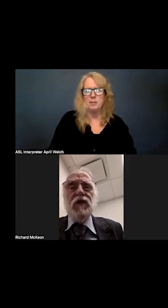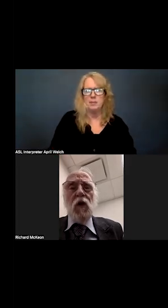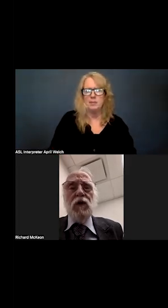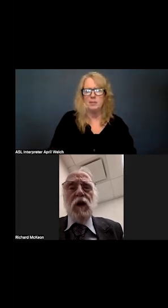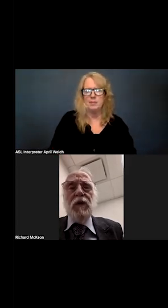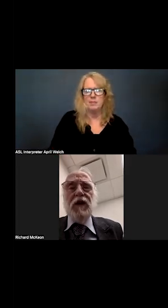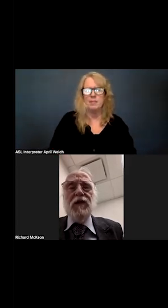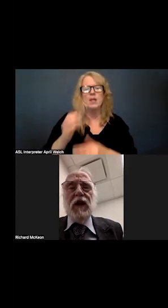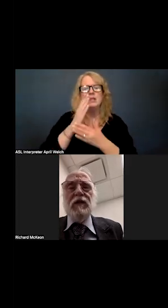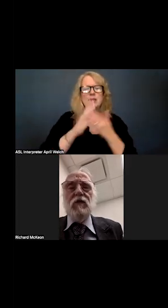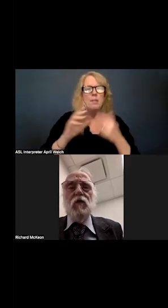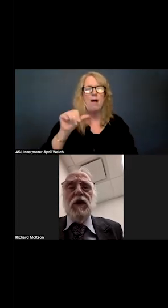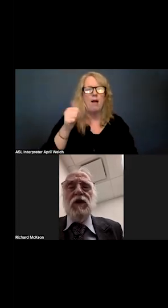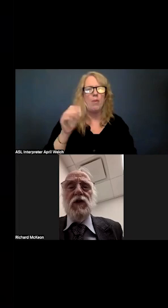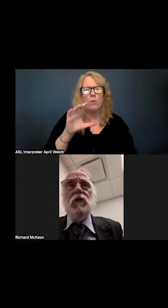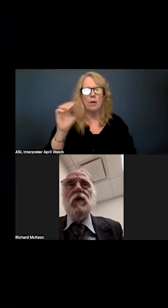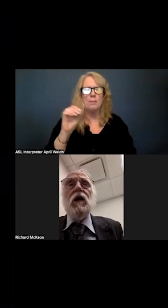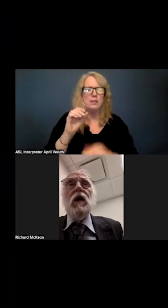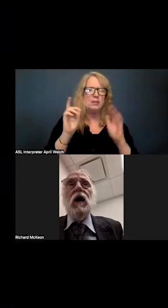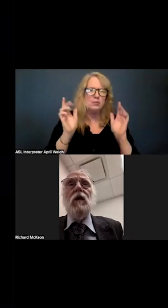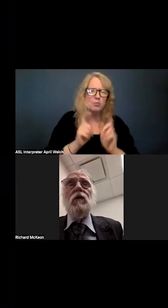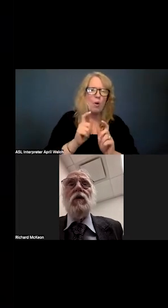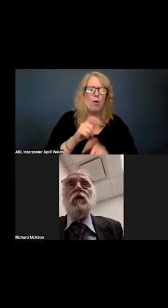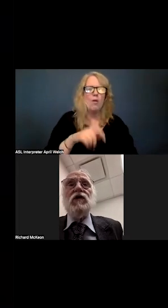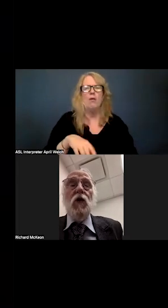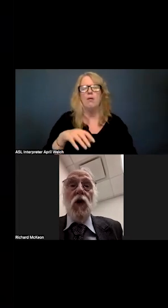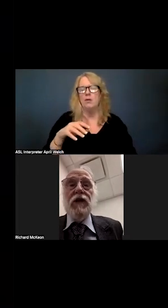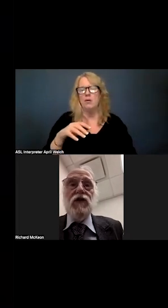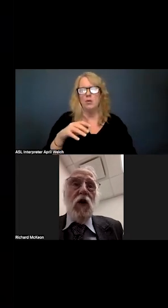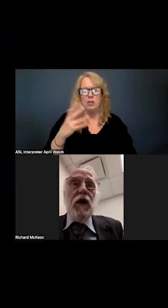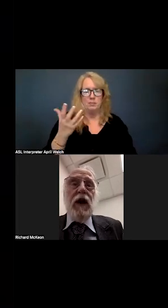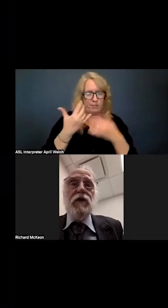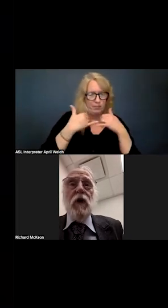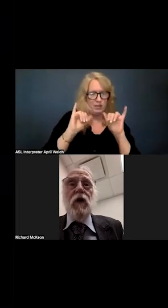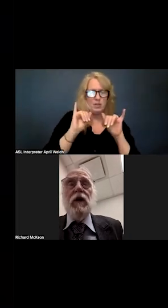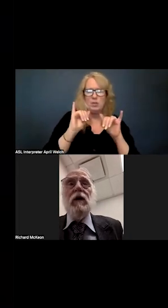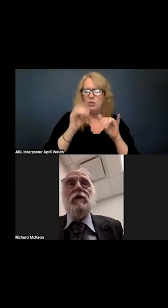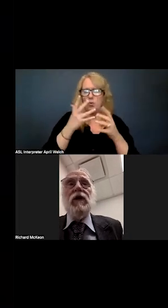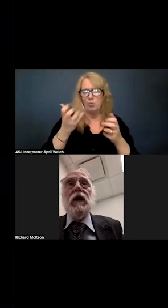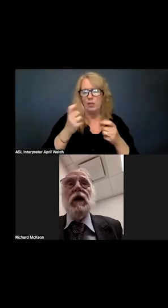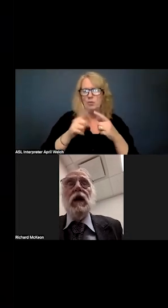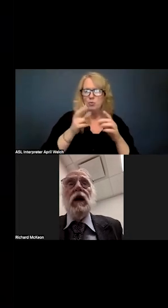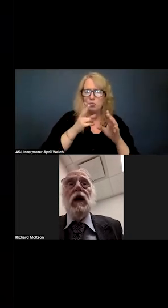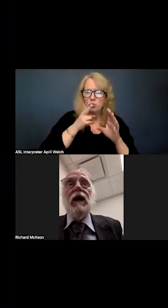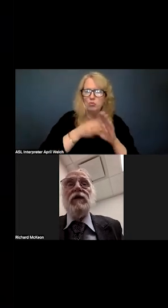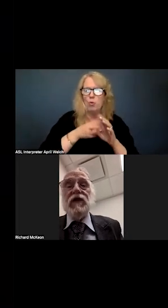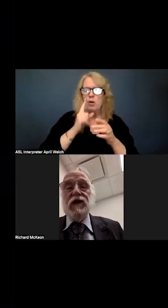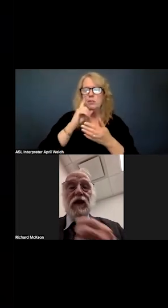some smaller companies that need to still working to join as part of the